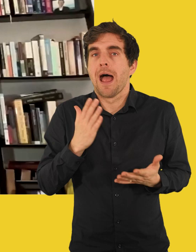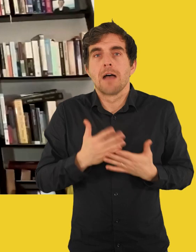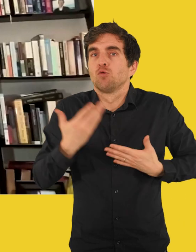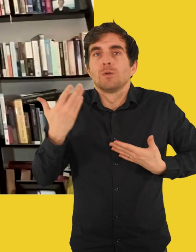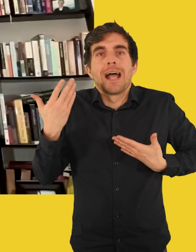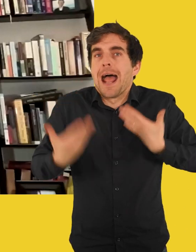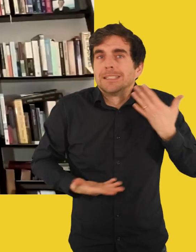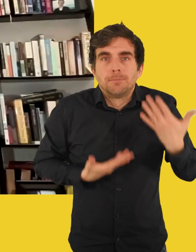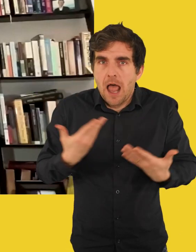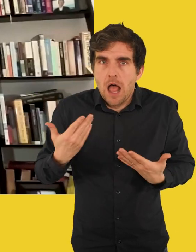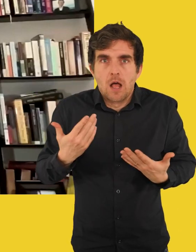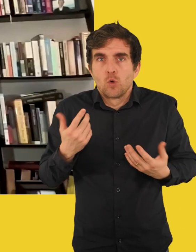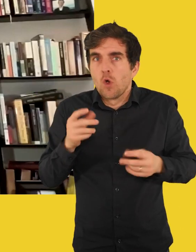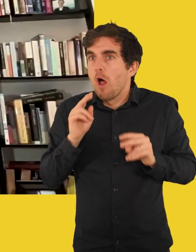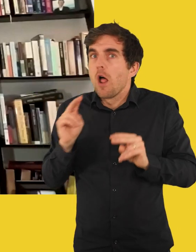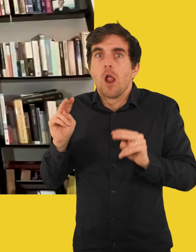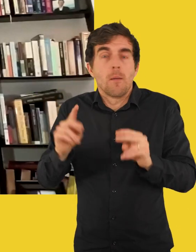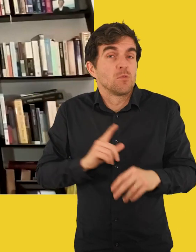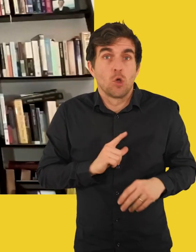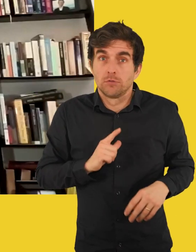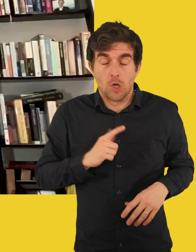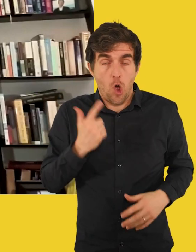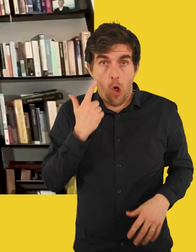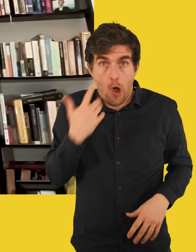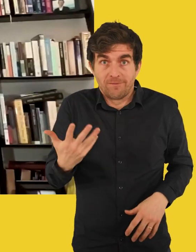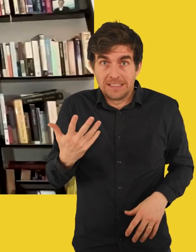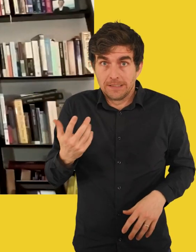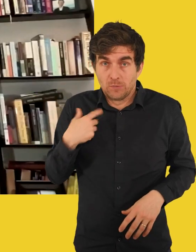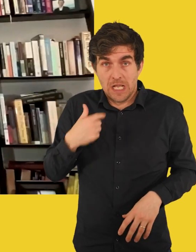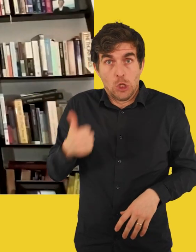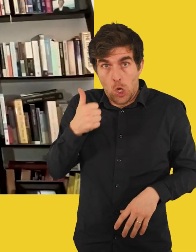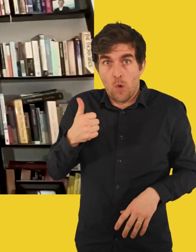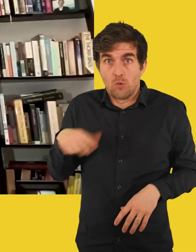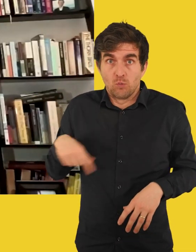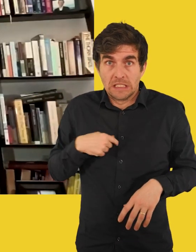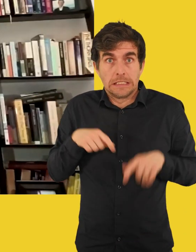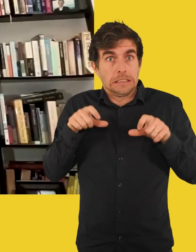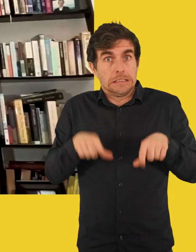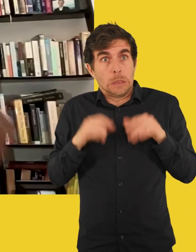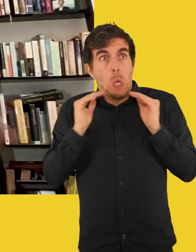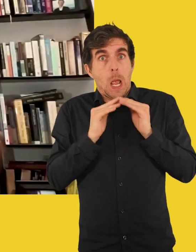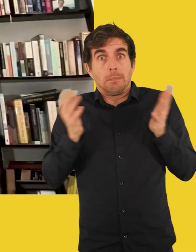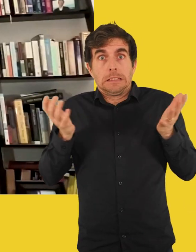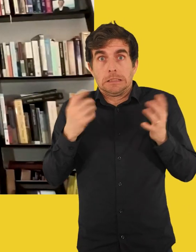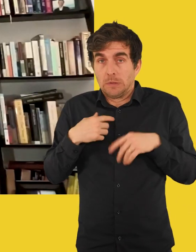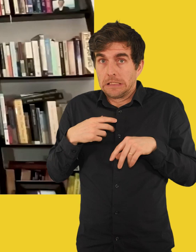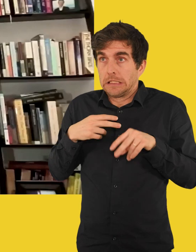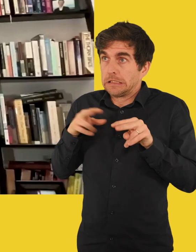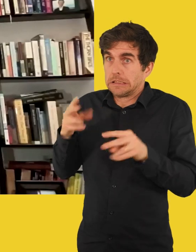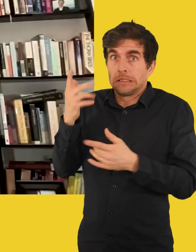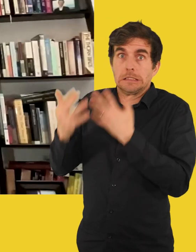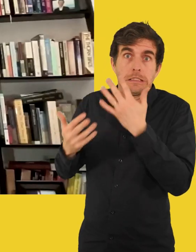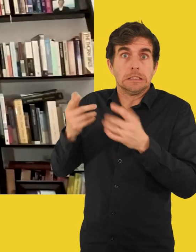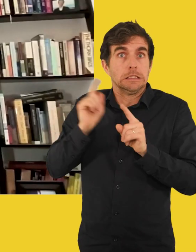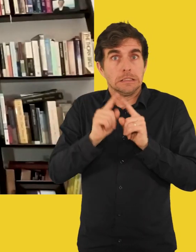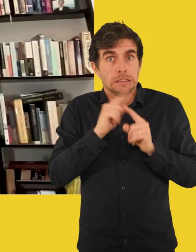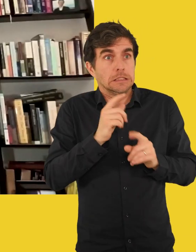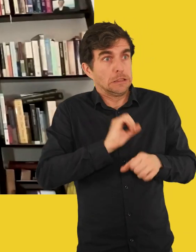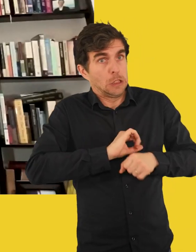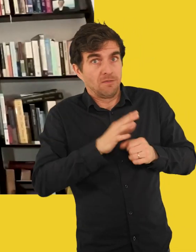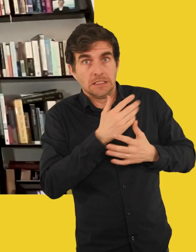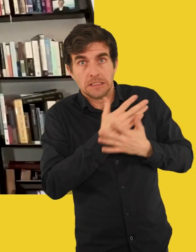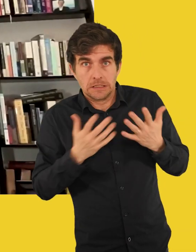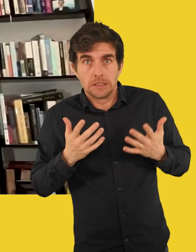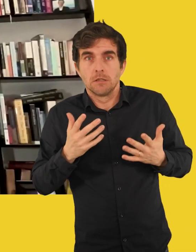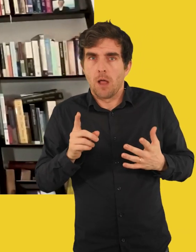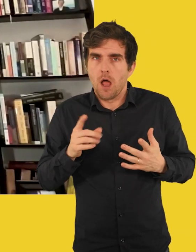really explain why we needed to be looking at something different, because it was so obvious as we were all sitting on our own like this at home. But what it